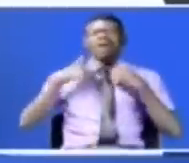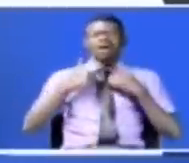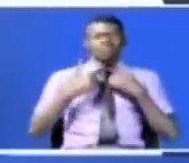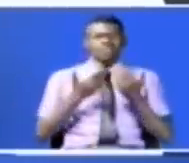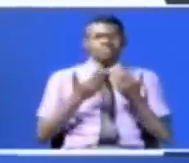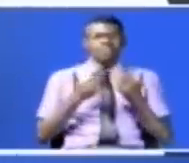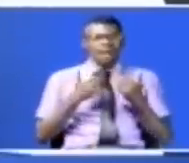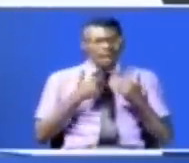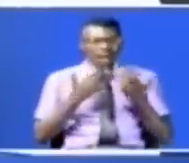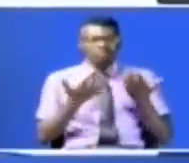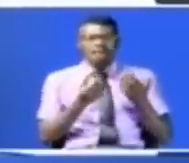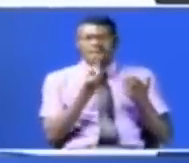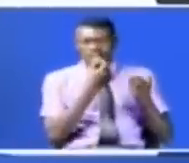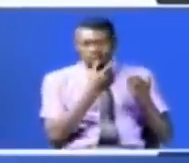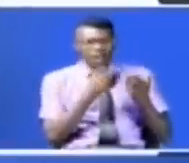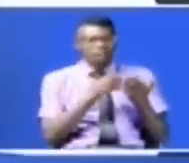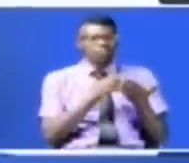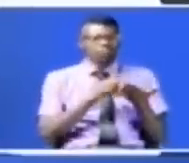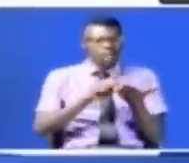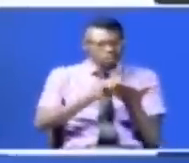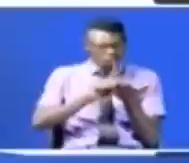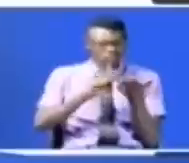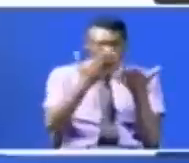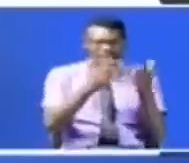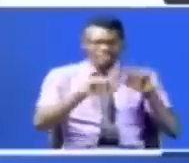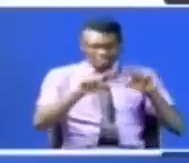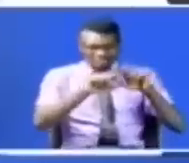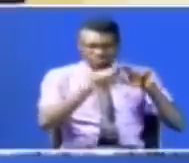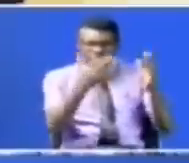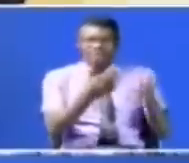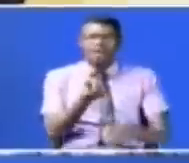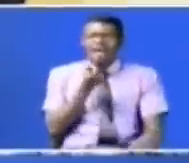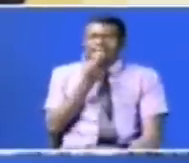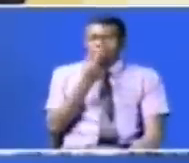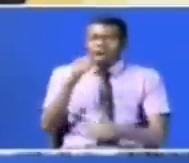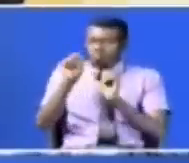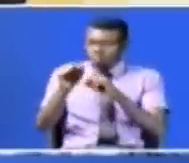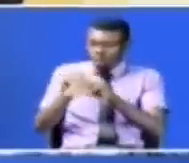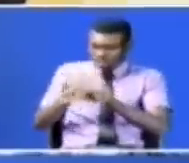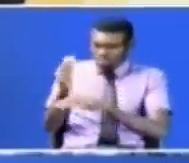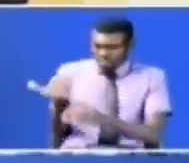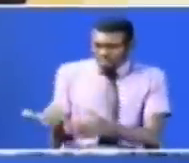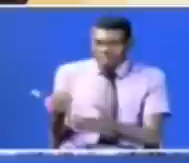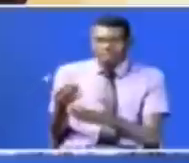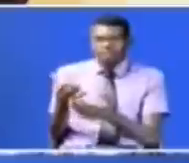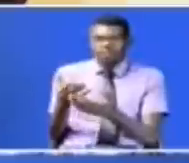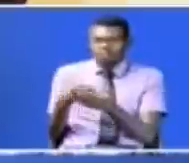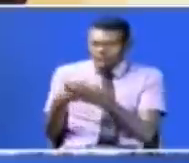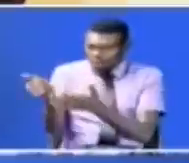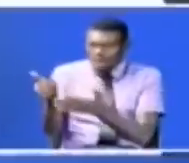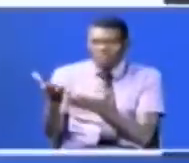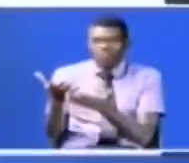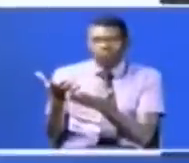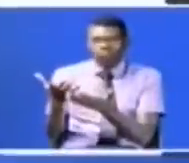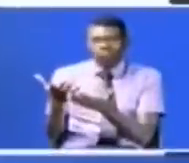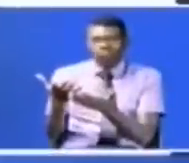in our veterinary shops. You aggravates. You find that those drugs, you can even send a child, go and bring me this cattle dip. I